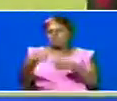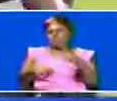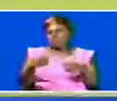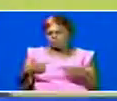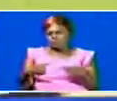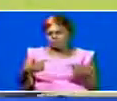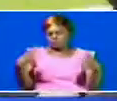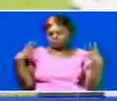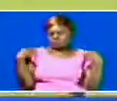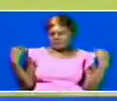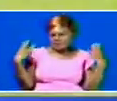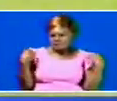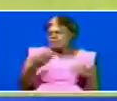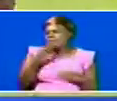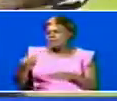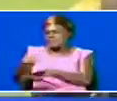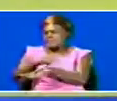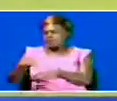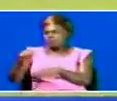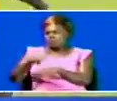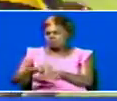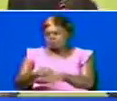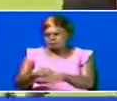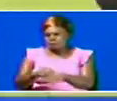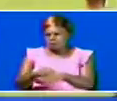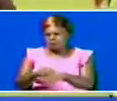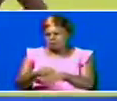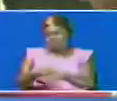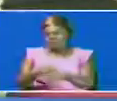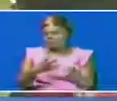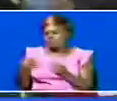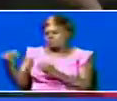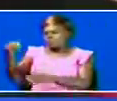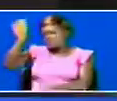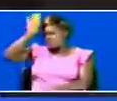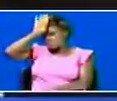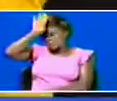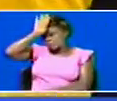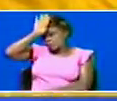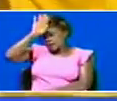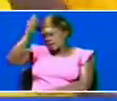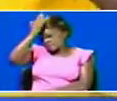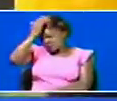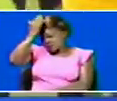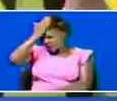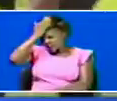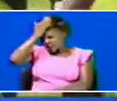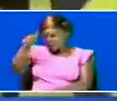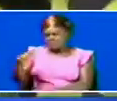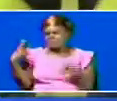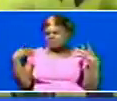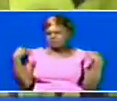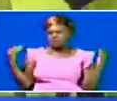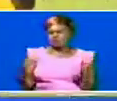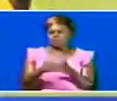playing catch-up. As the men national team, the Shujaa, depart for Dubai Monday, the Lionesses have put training on hold. They will follow